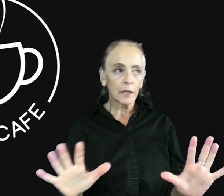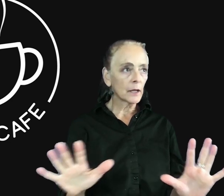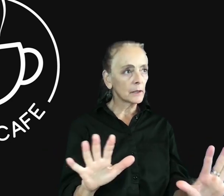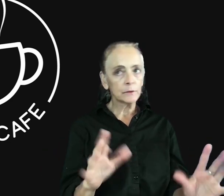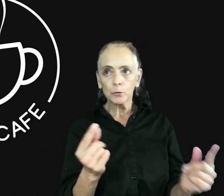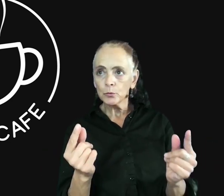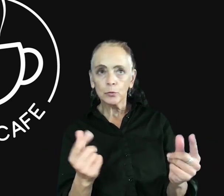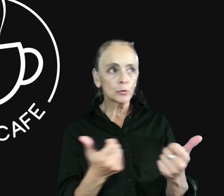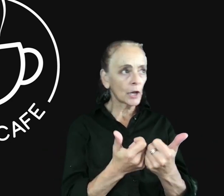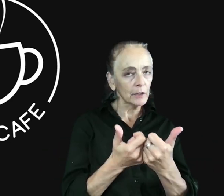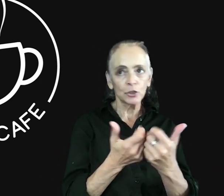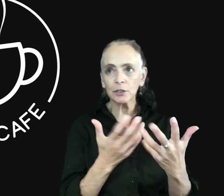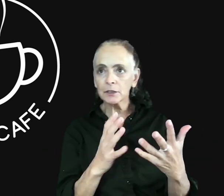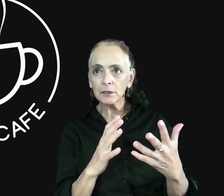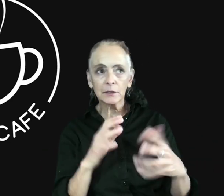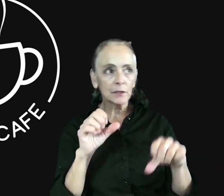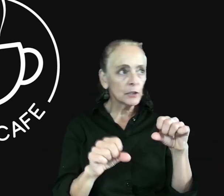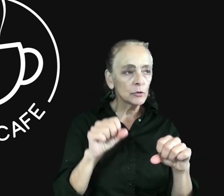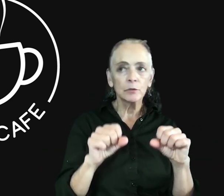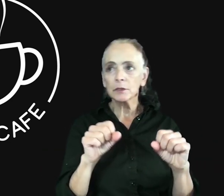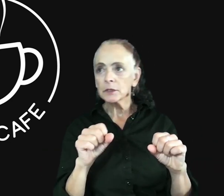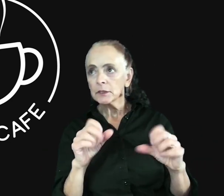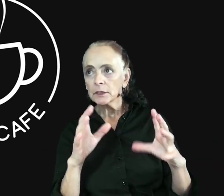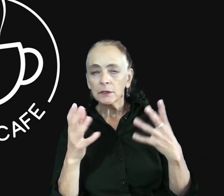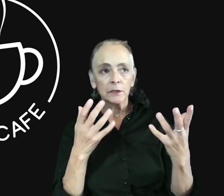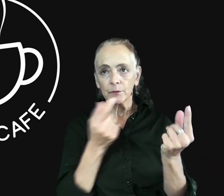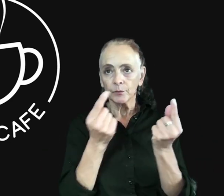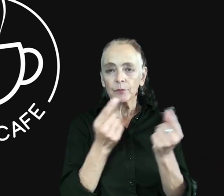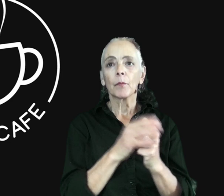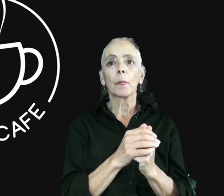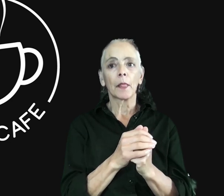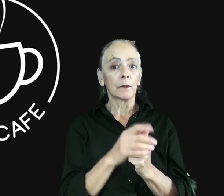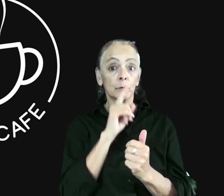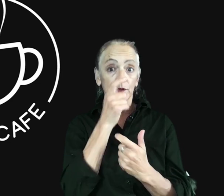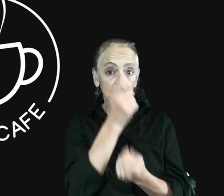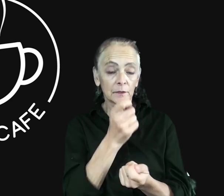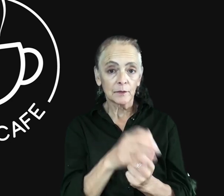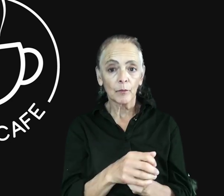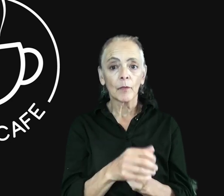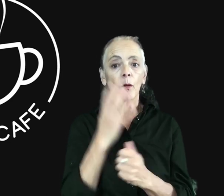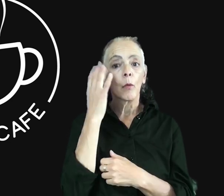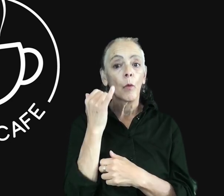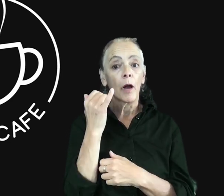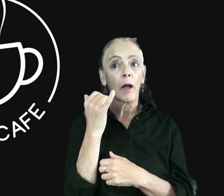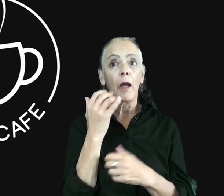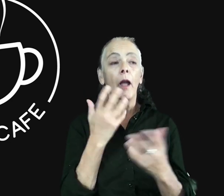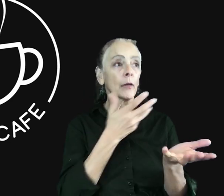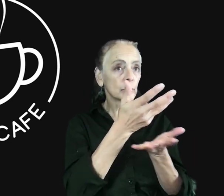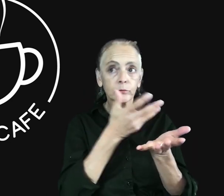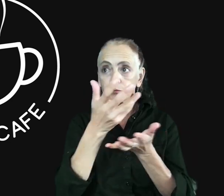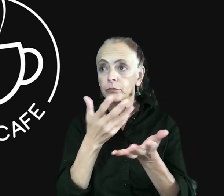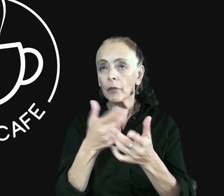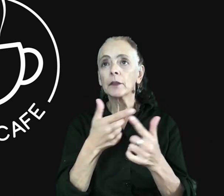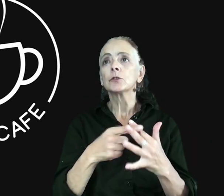what are the uncertainties that they have the directions etc it's super interesting because even from those conversations you can